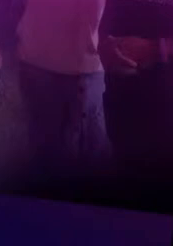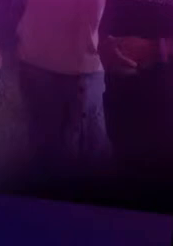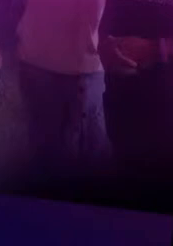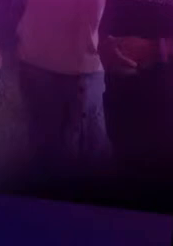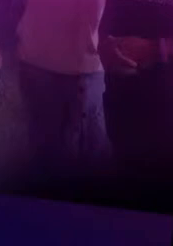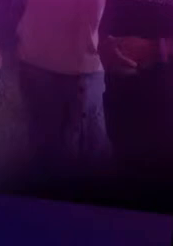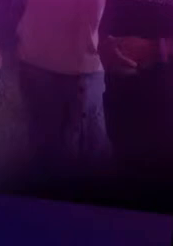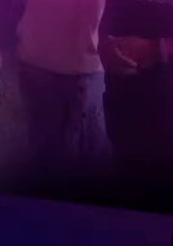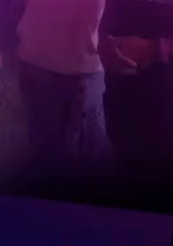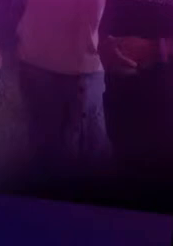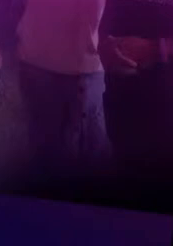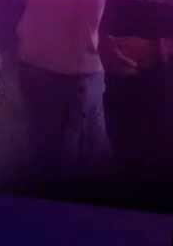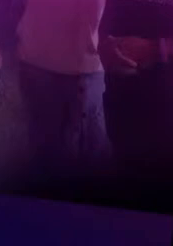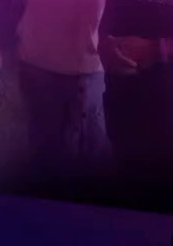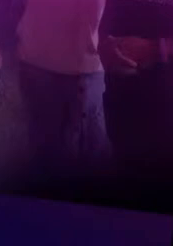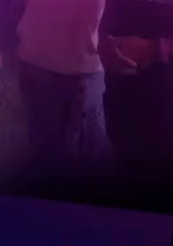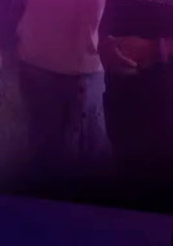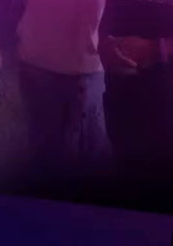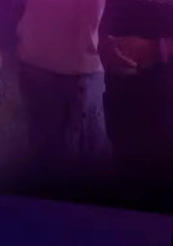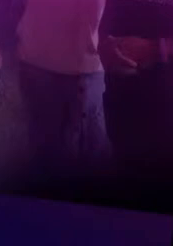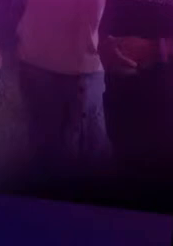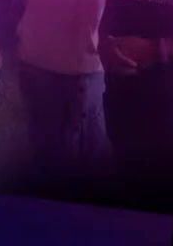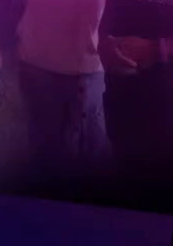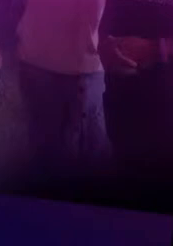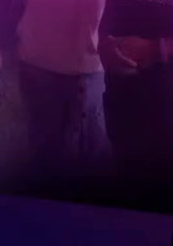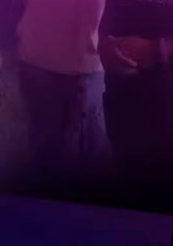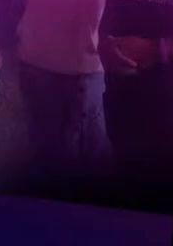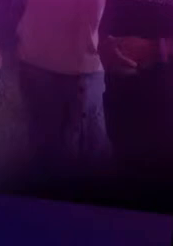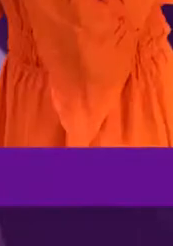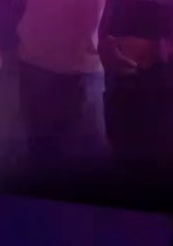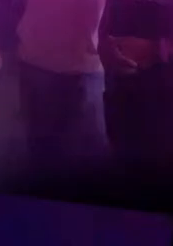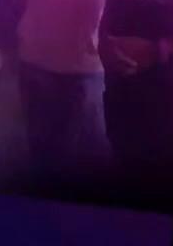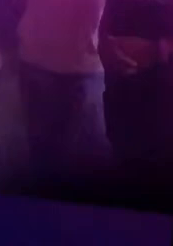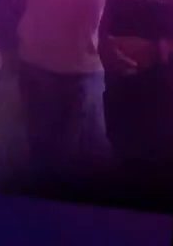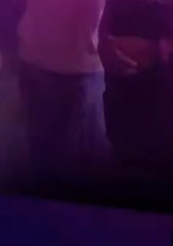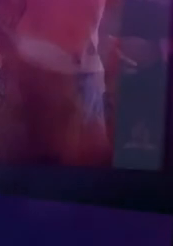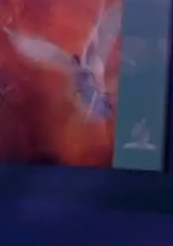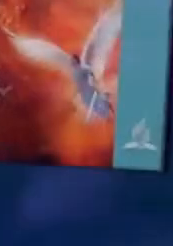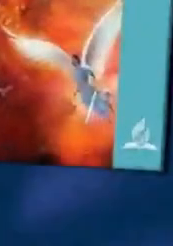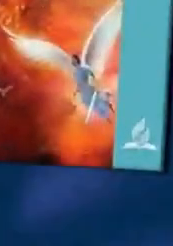Let's learn more about God and His great love for us.